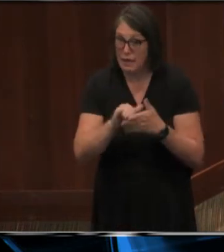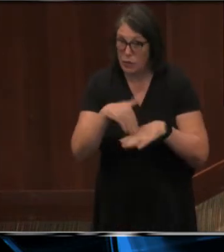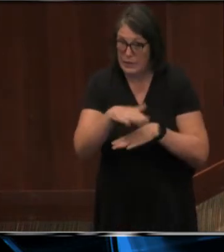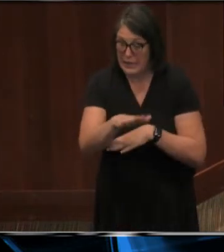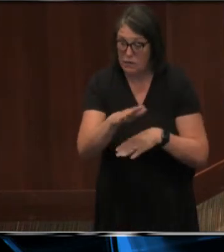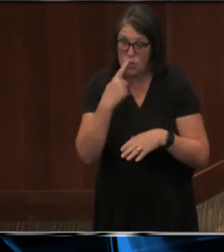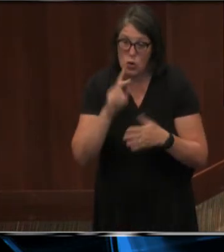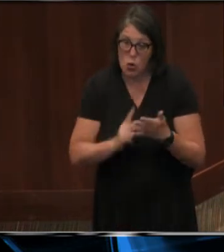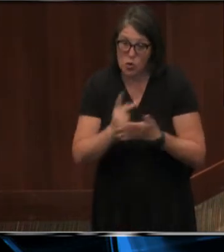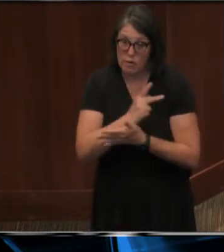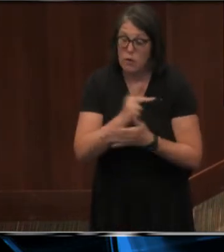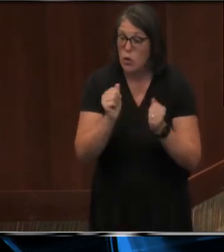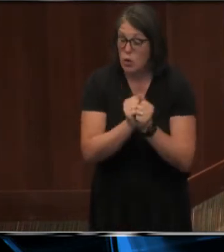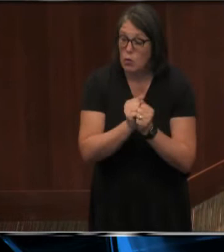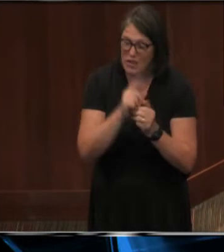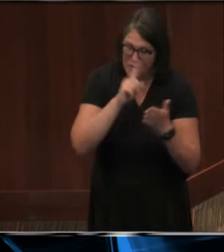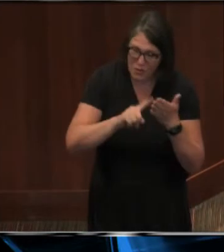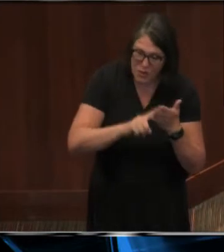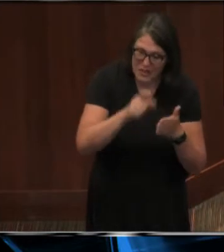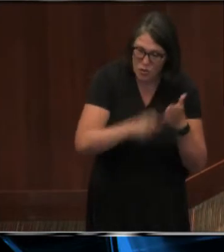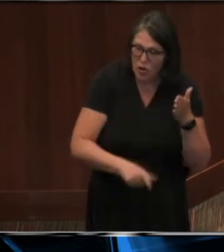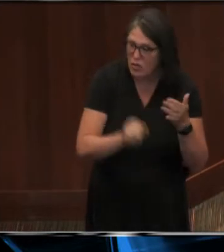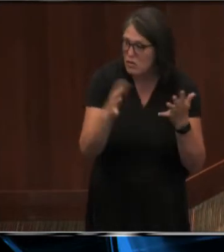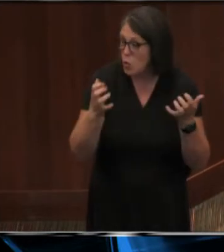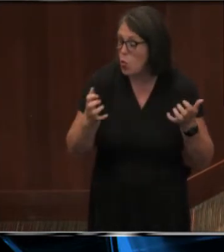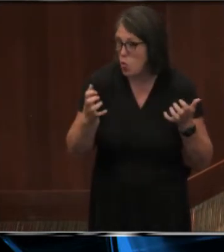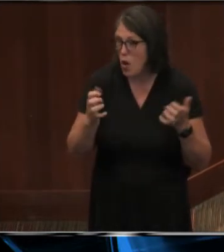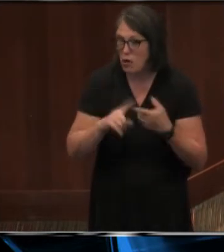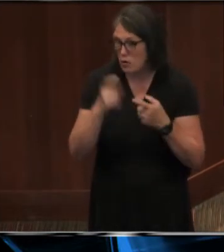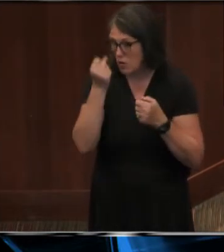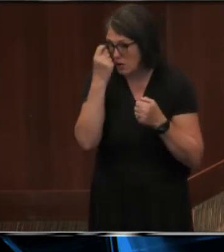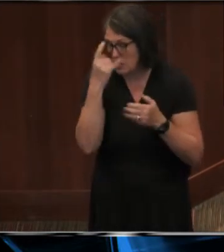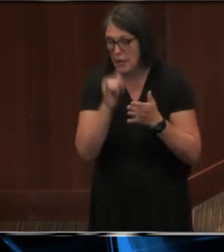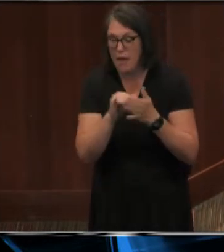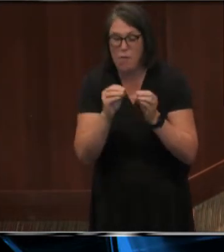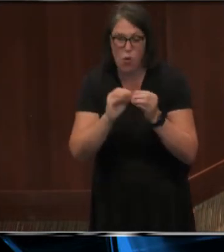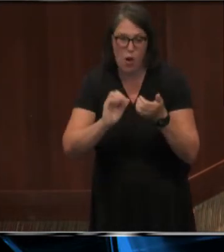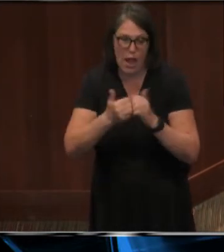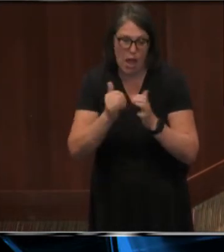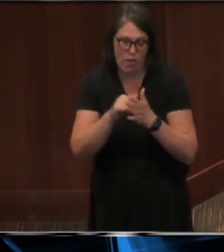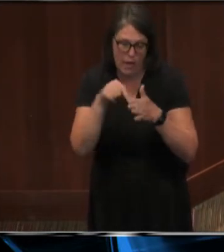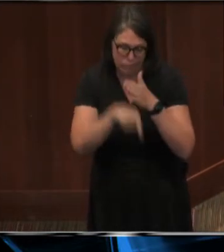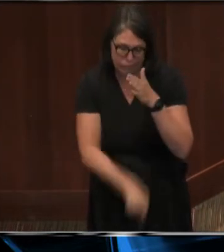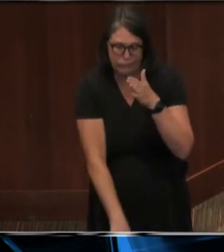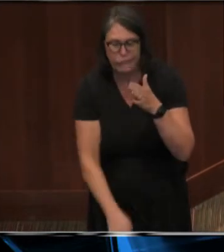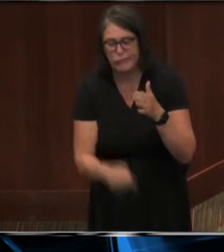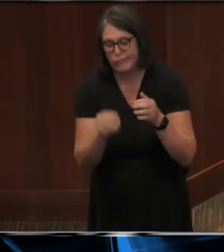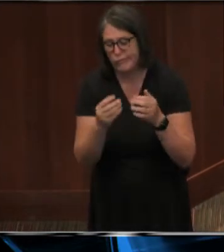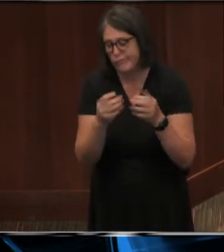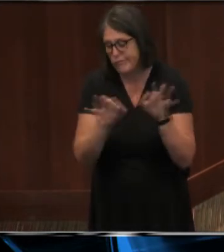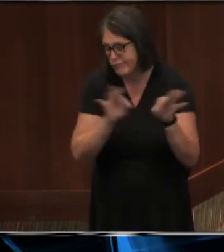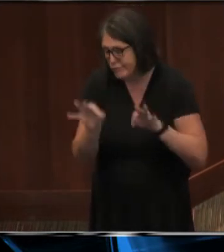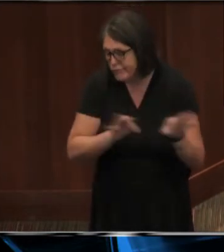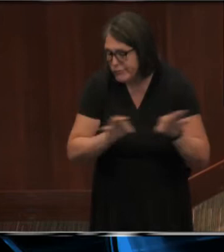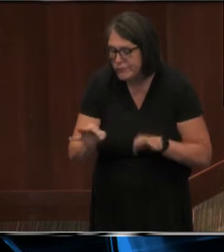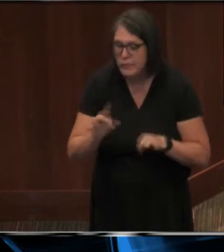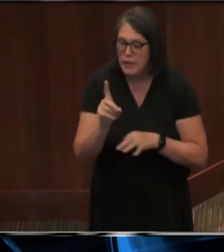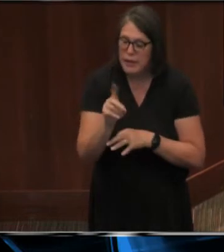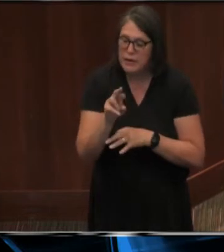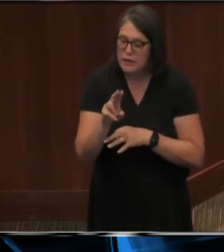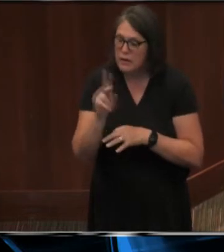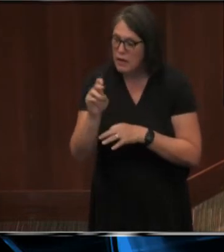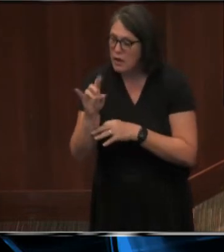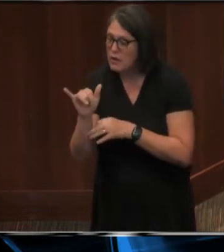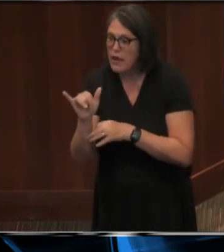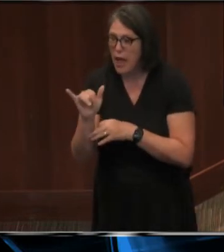for your review with the research articles and things if you want to understand that more in depth. And Dr. Kelly compiled